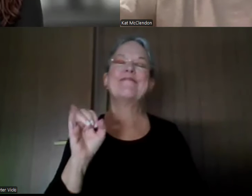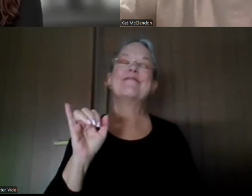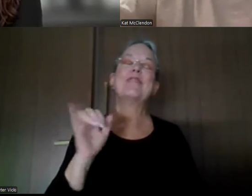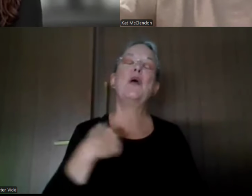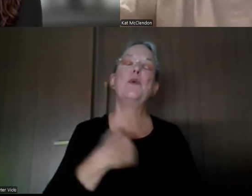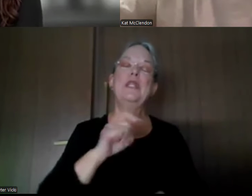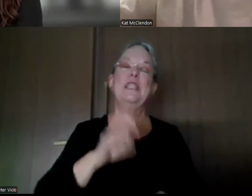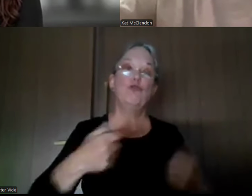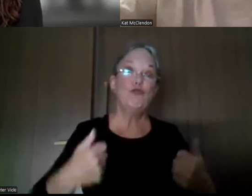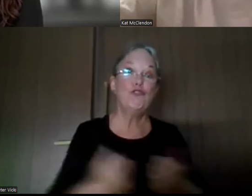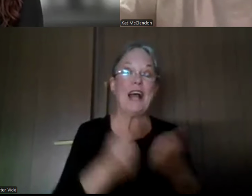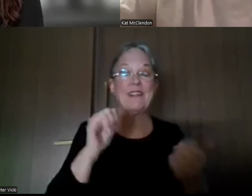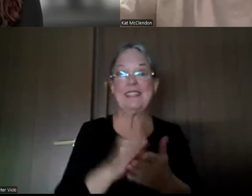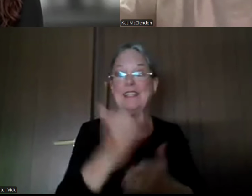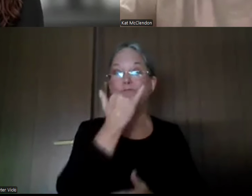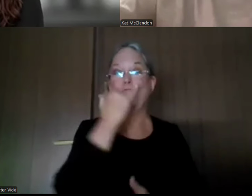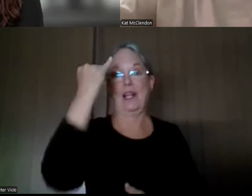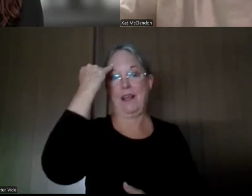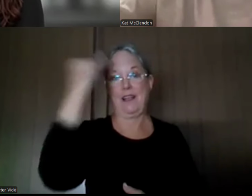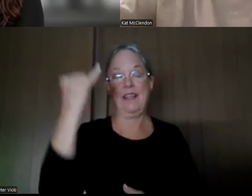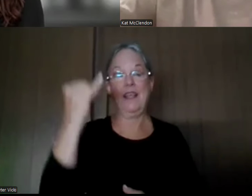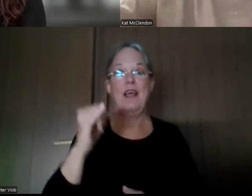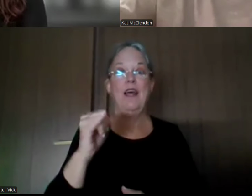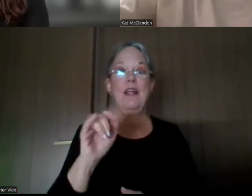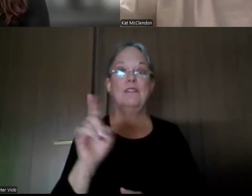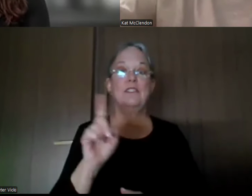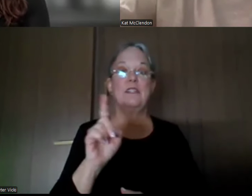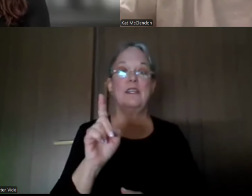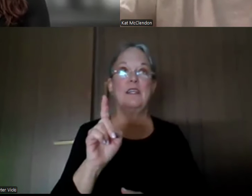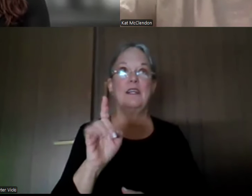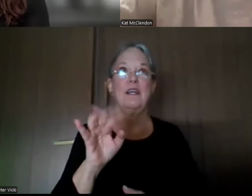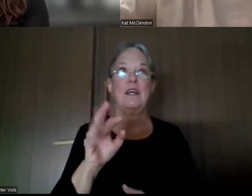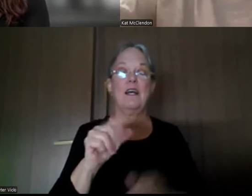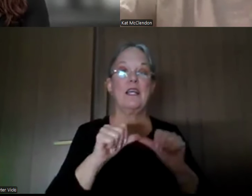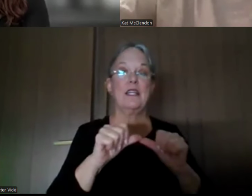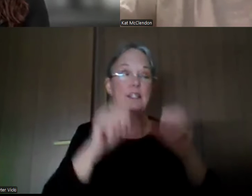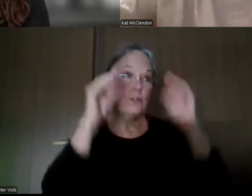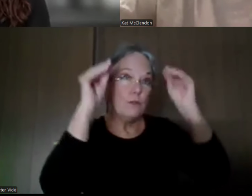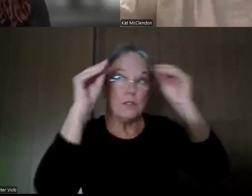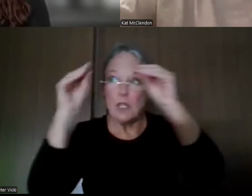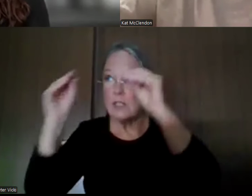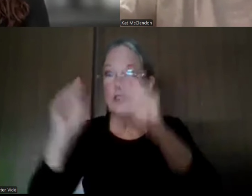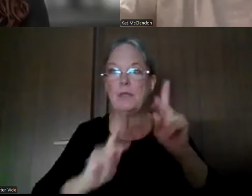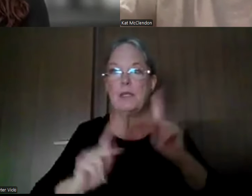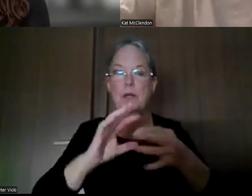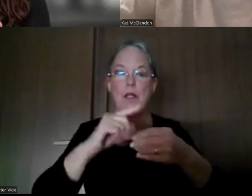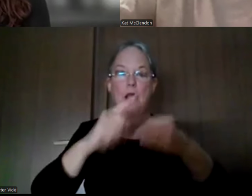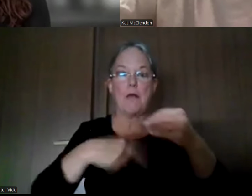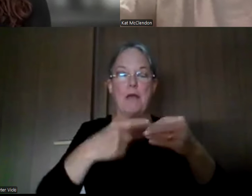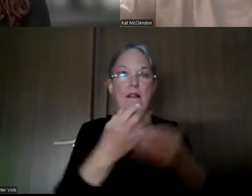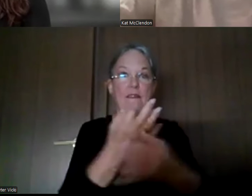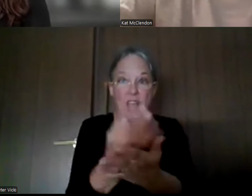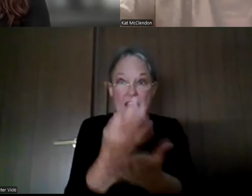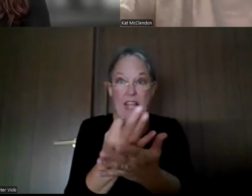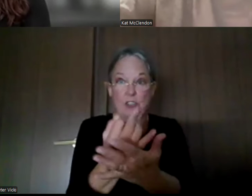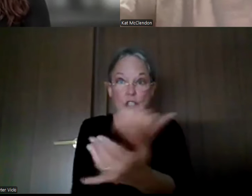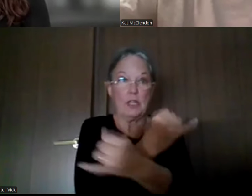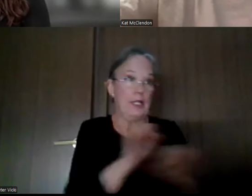that misconception just by continuing to educate people about, financial independence, healthy